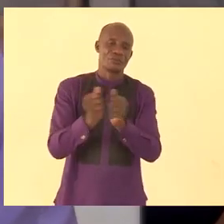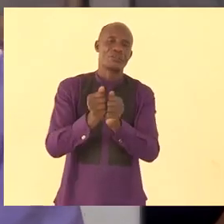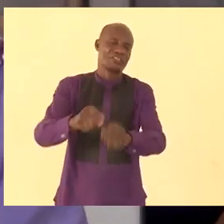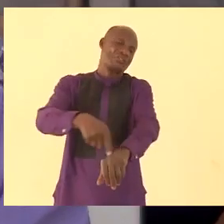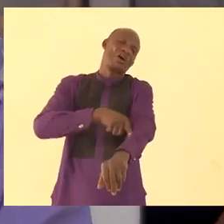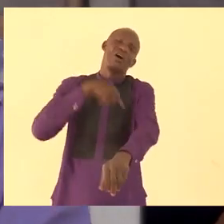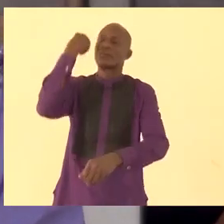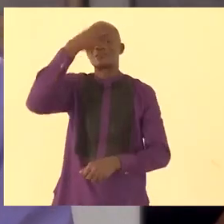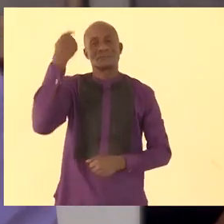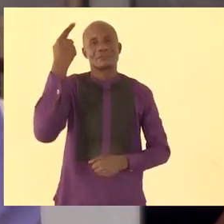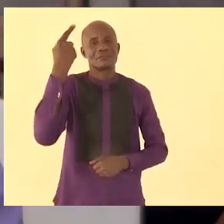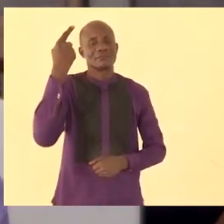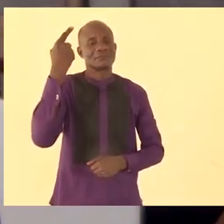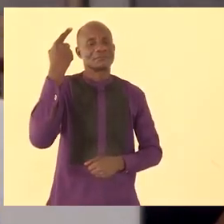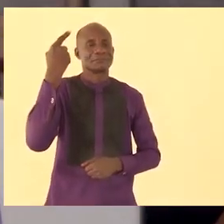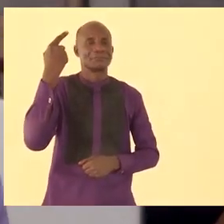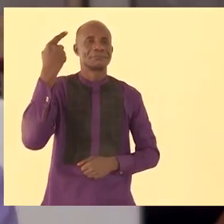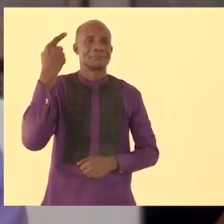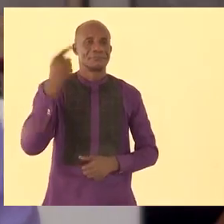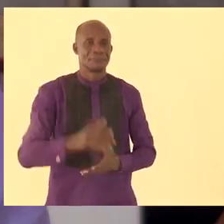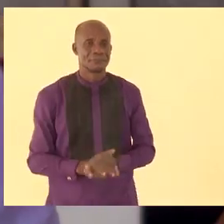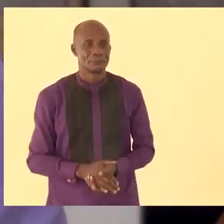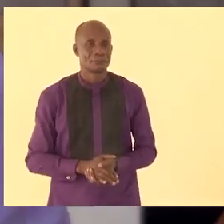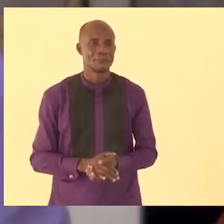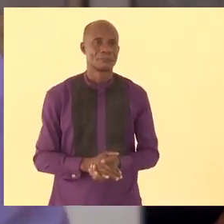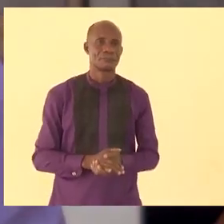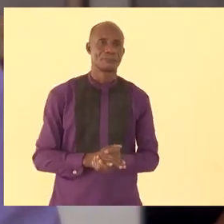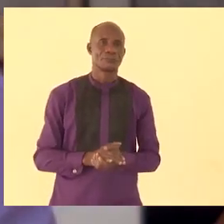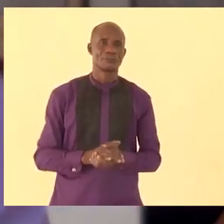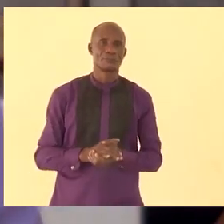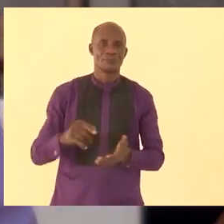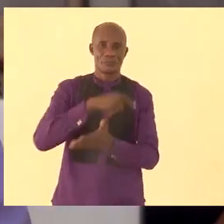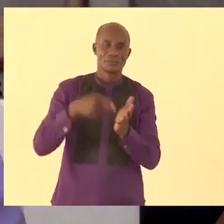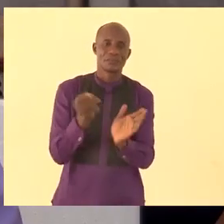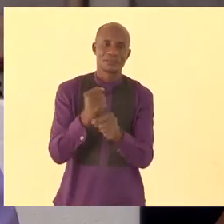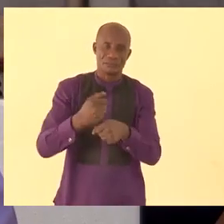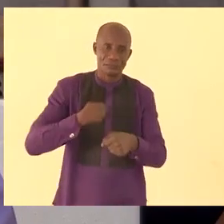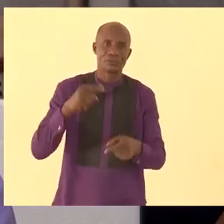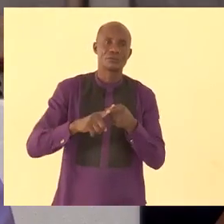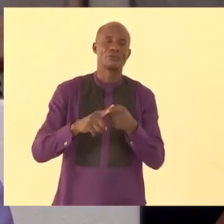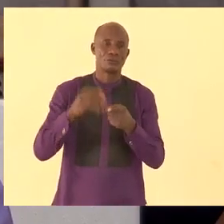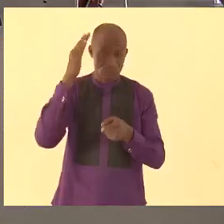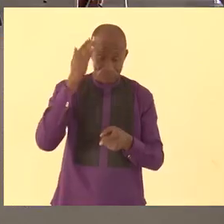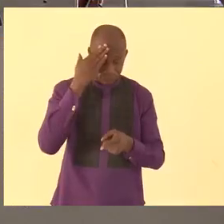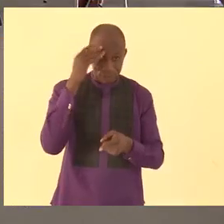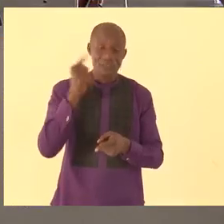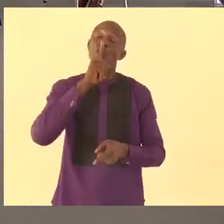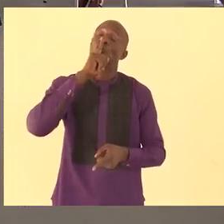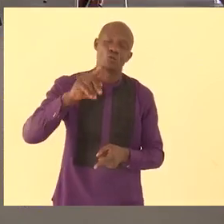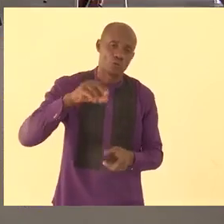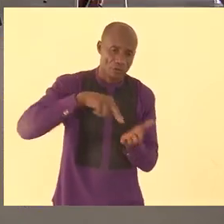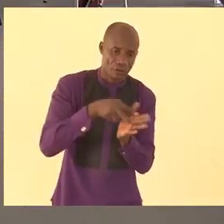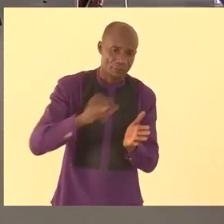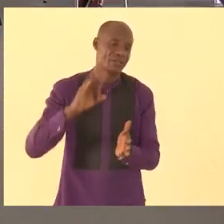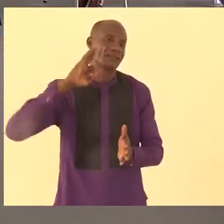long, long faces, you know. So this made me to know the true meaning of the fruits of the Spirit. That you